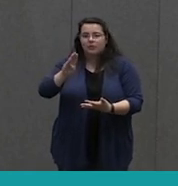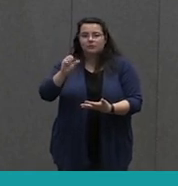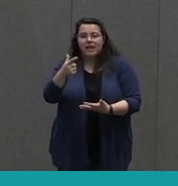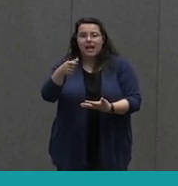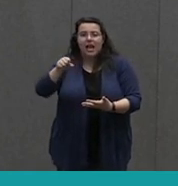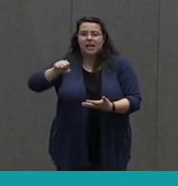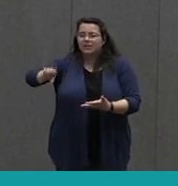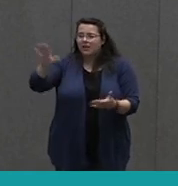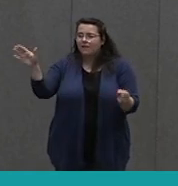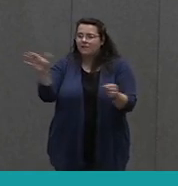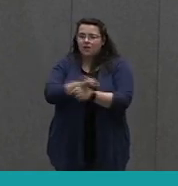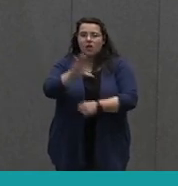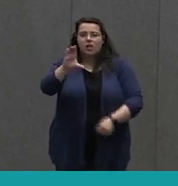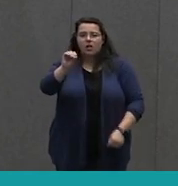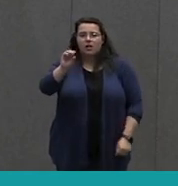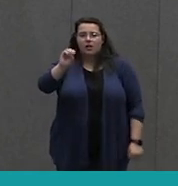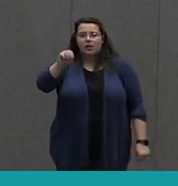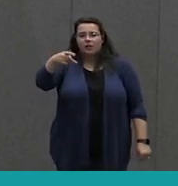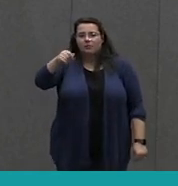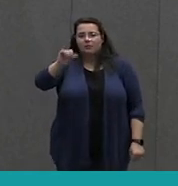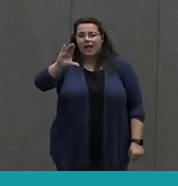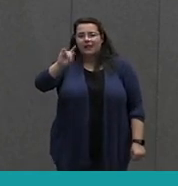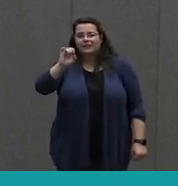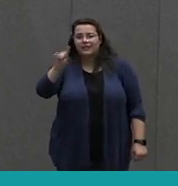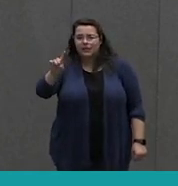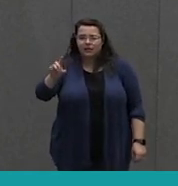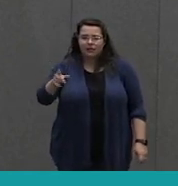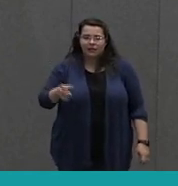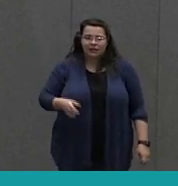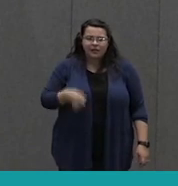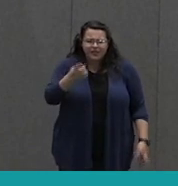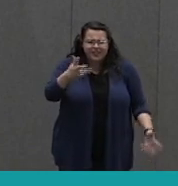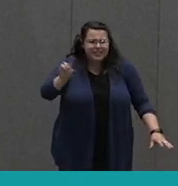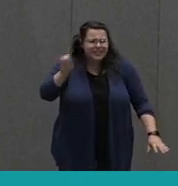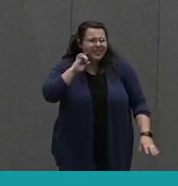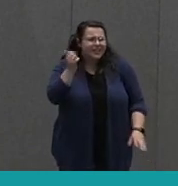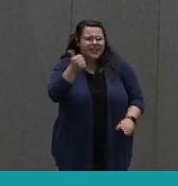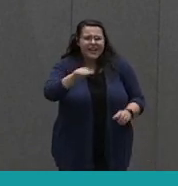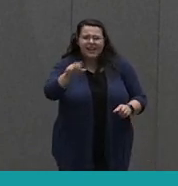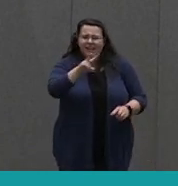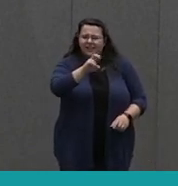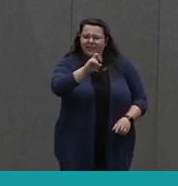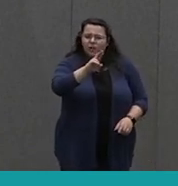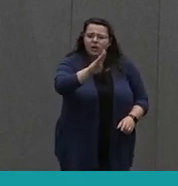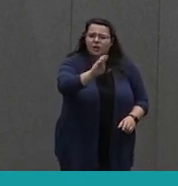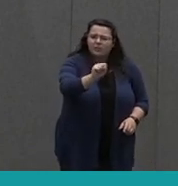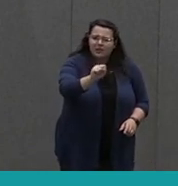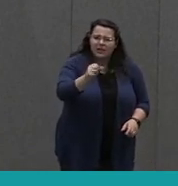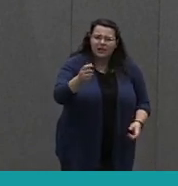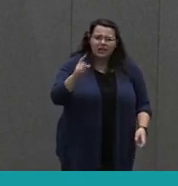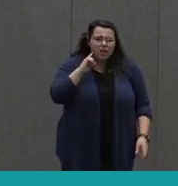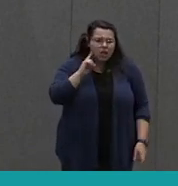yucky. We're going to take a look at the book and find 3 words that are verbs and